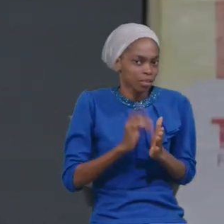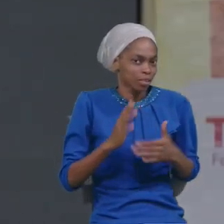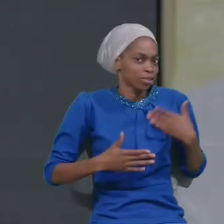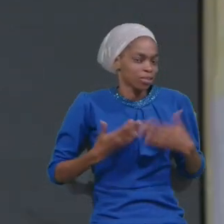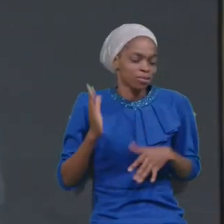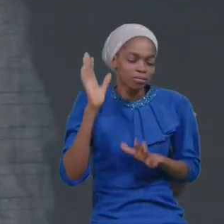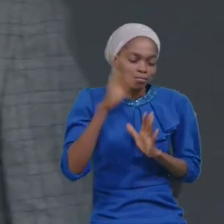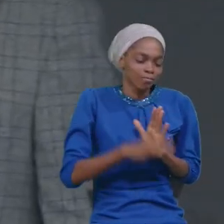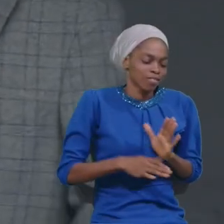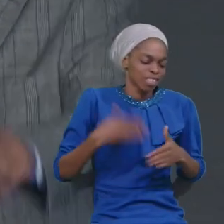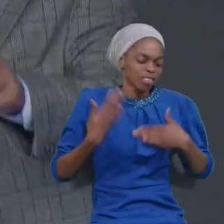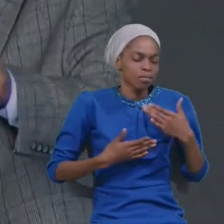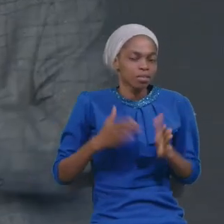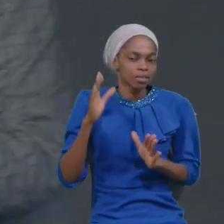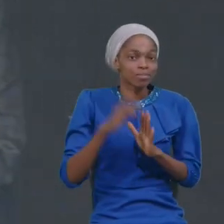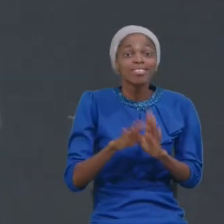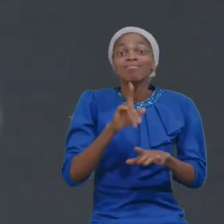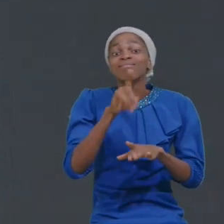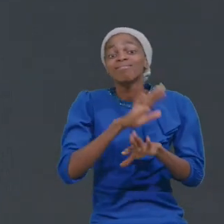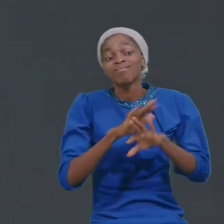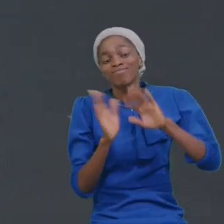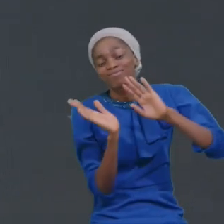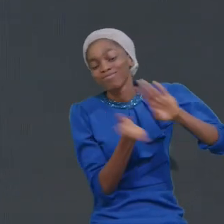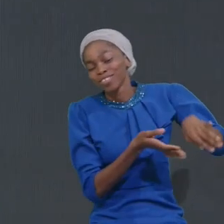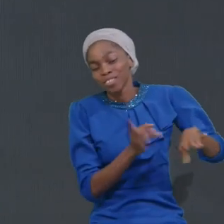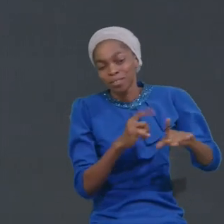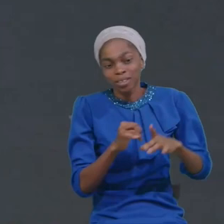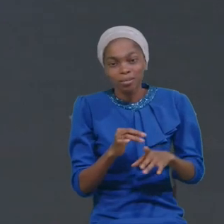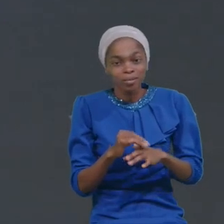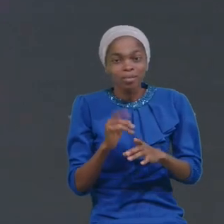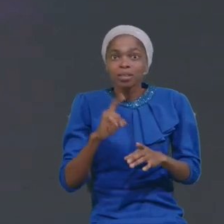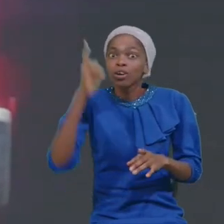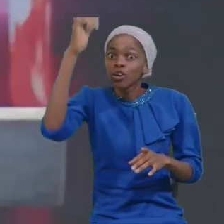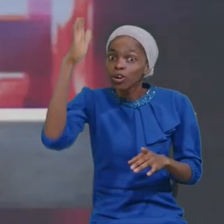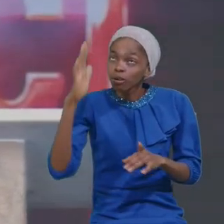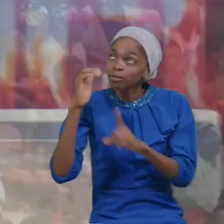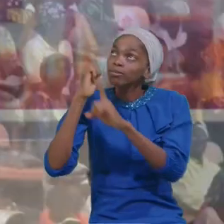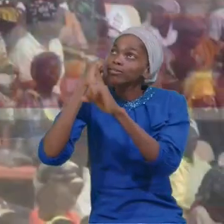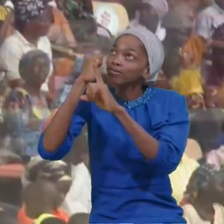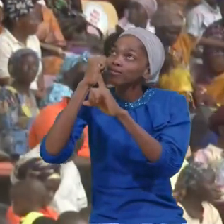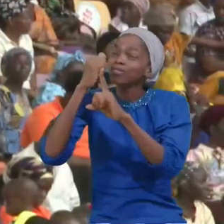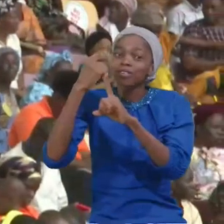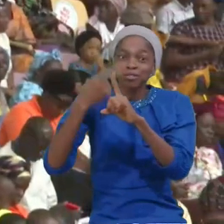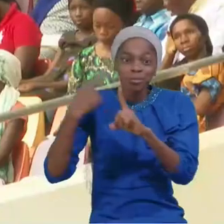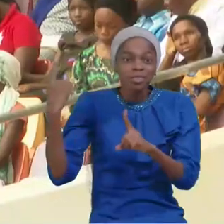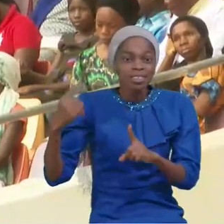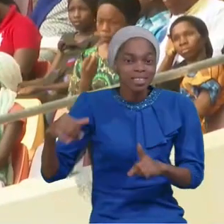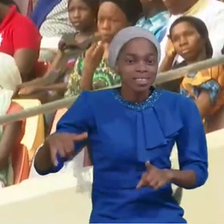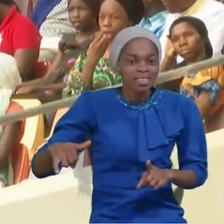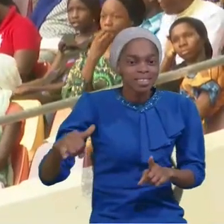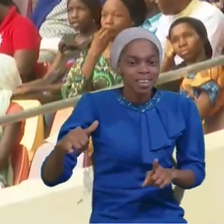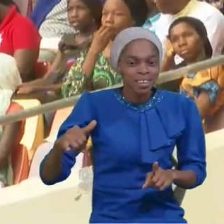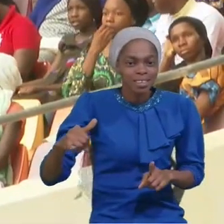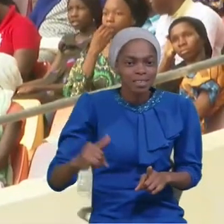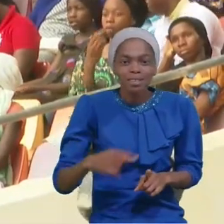God, from all eternity, it says, he forgiveth all thine iniquities. I